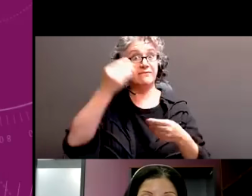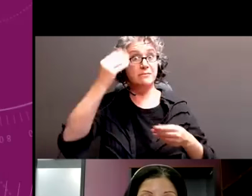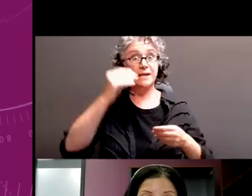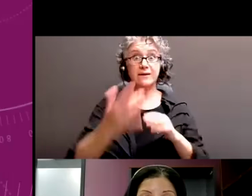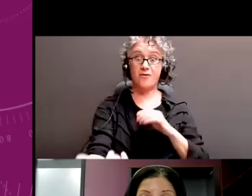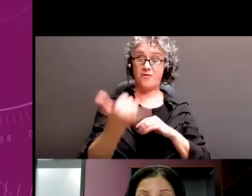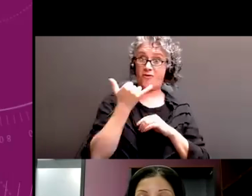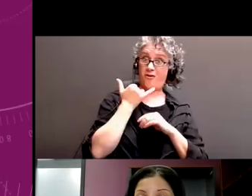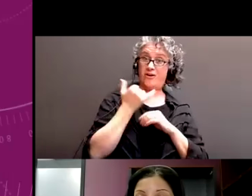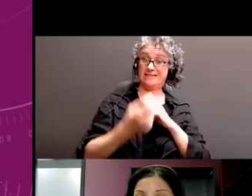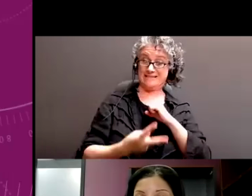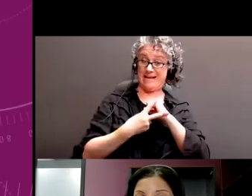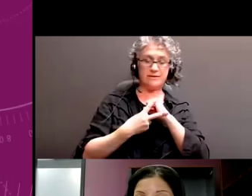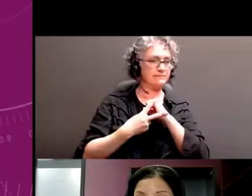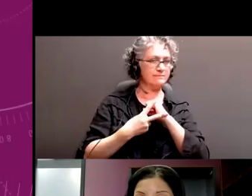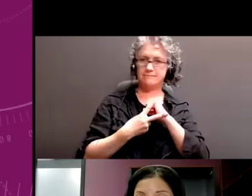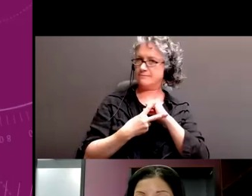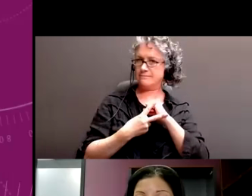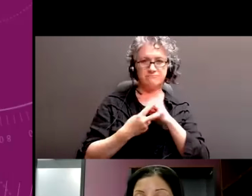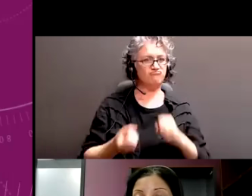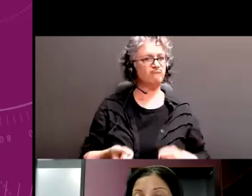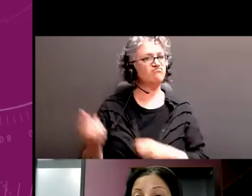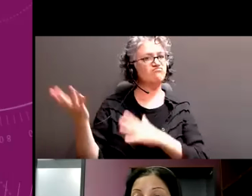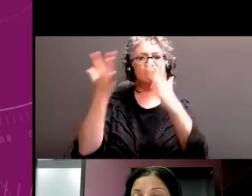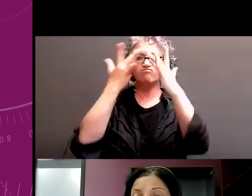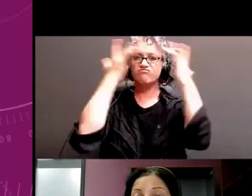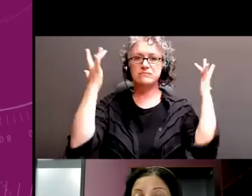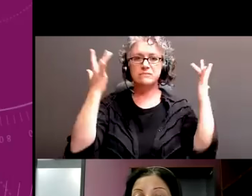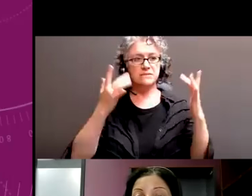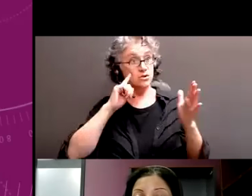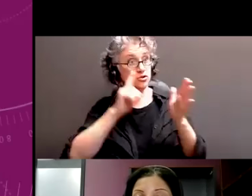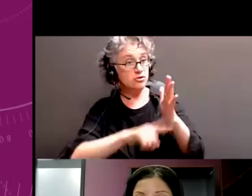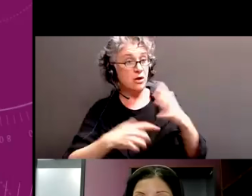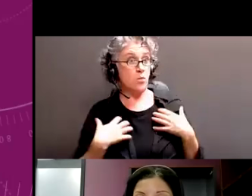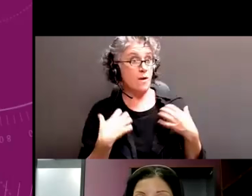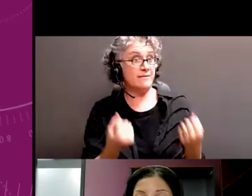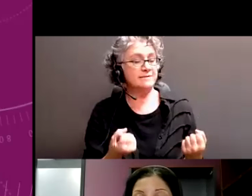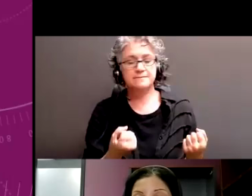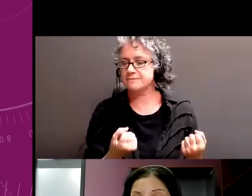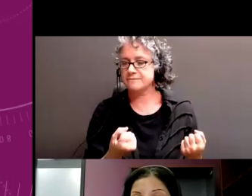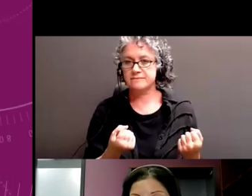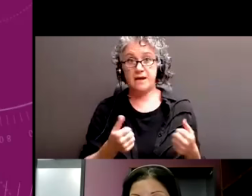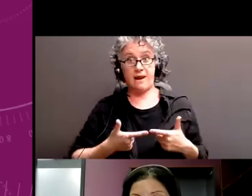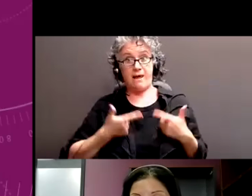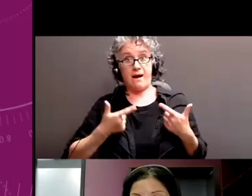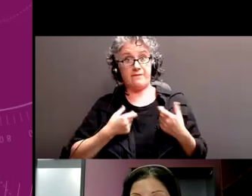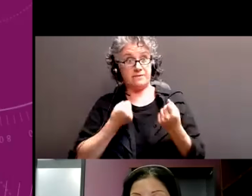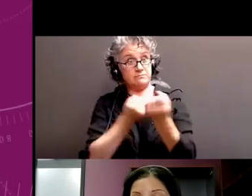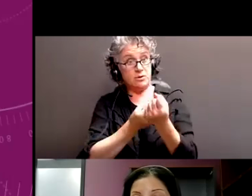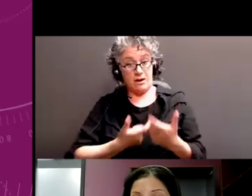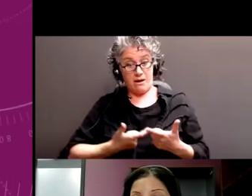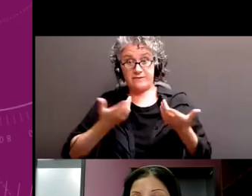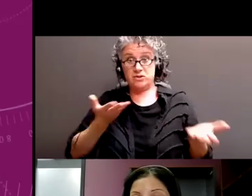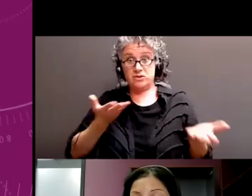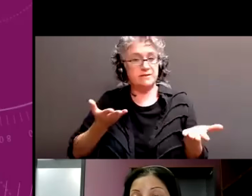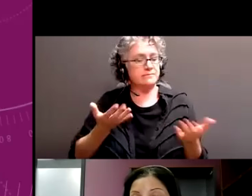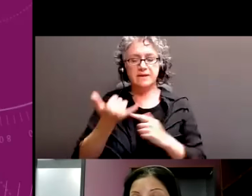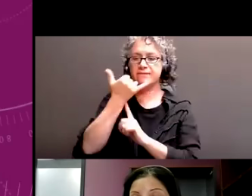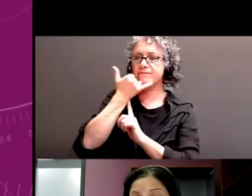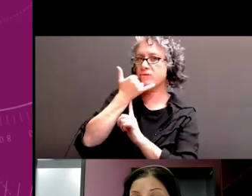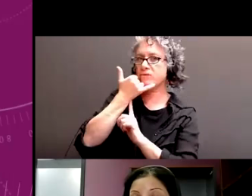information. So we don't do wellness checks and we don't offer any in-person support or services.